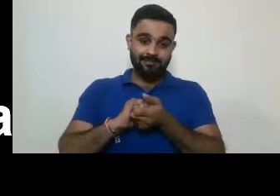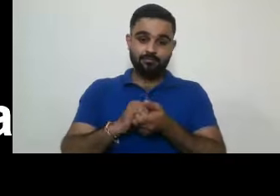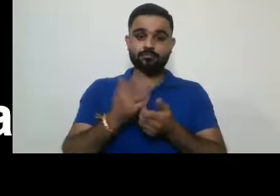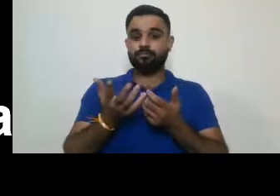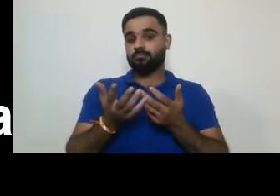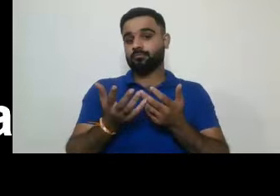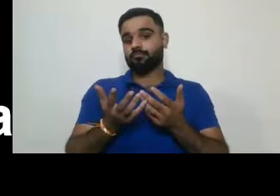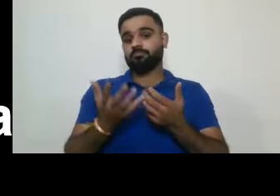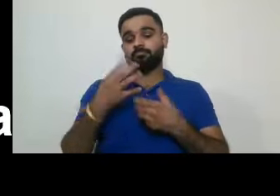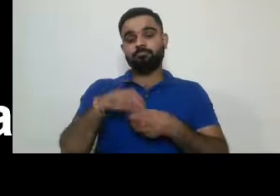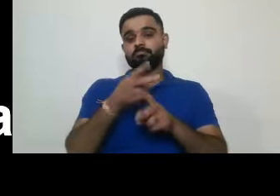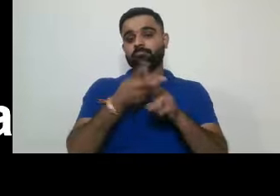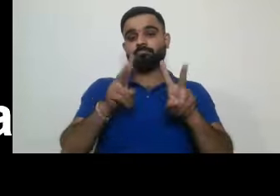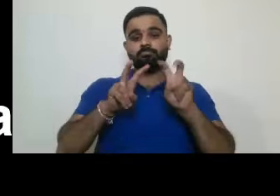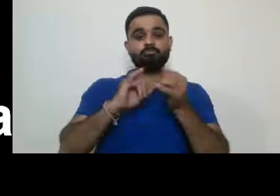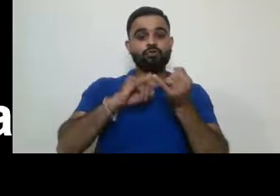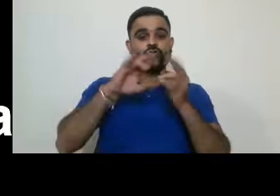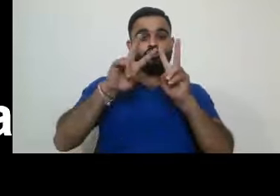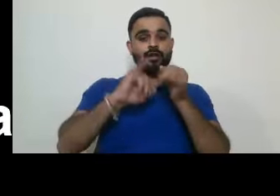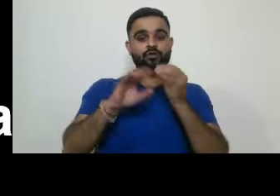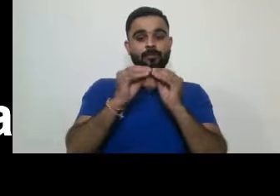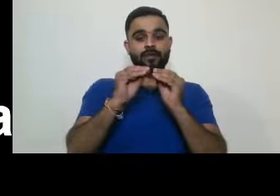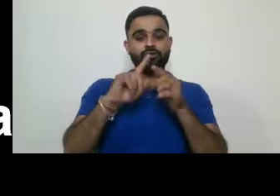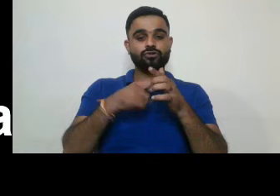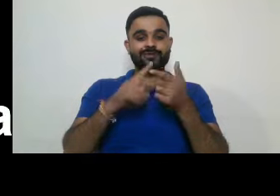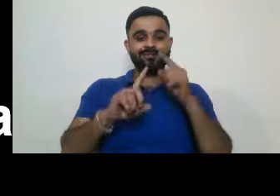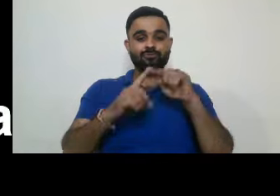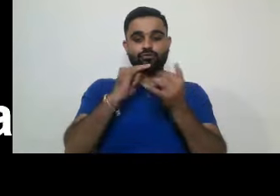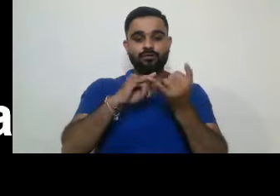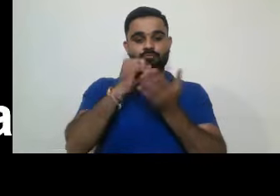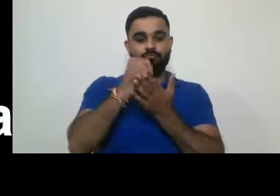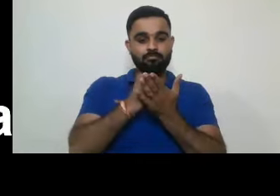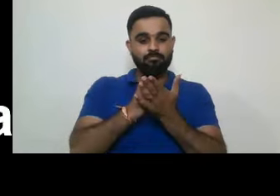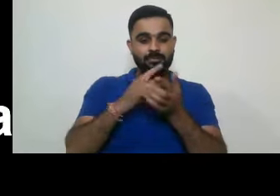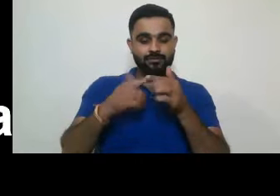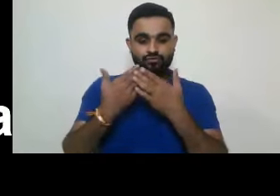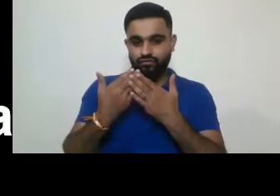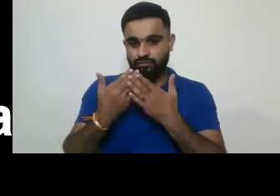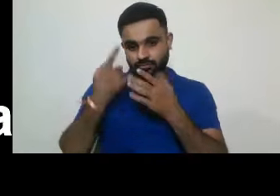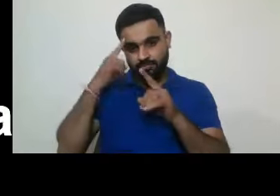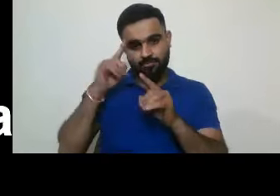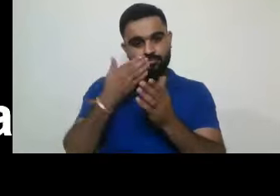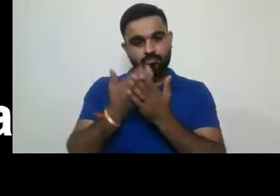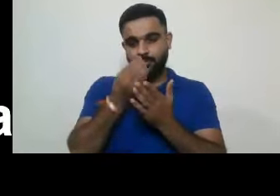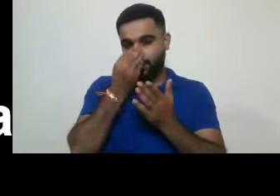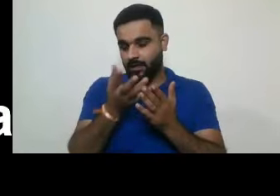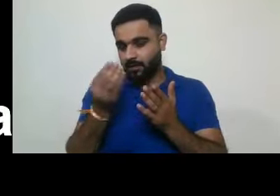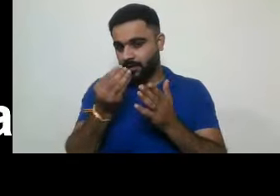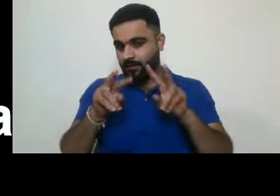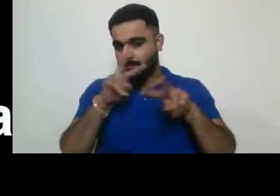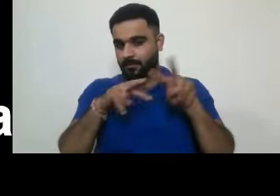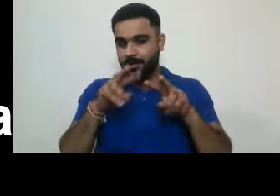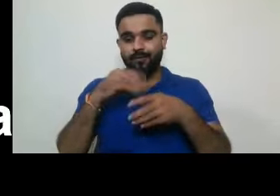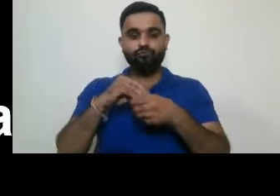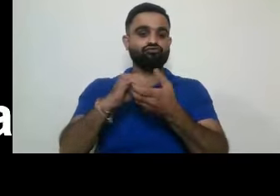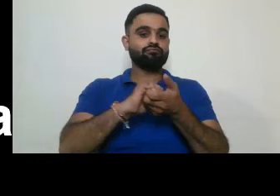Comprehensive, including all subjects. That's correct. And should focus on educational purpose. Easy to some extent. Okay,